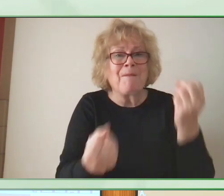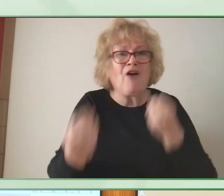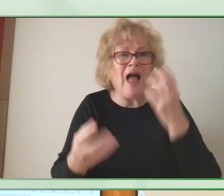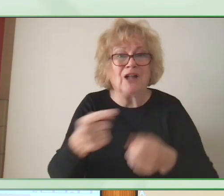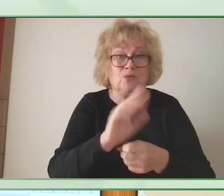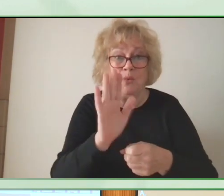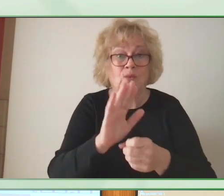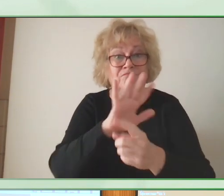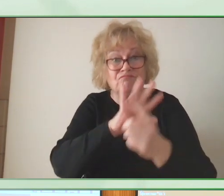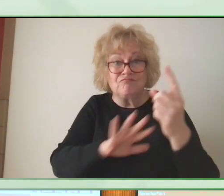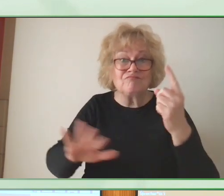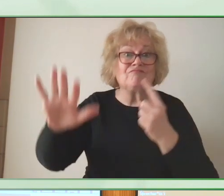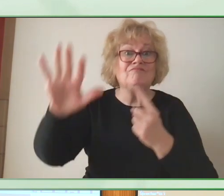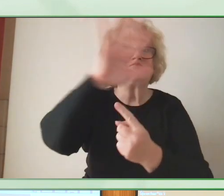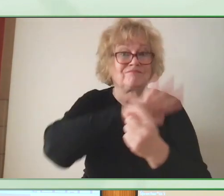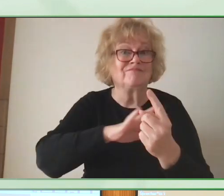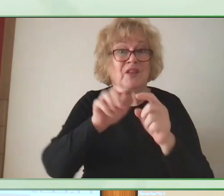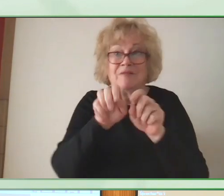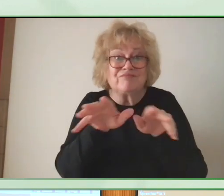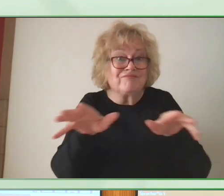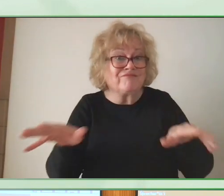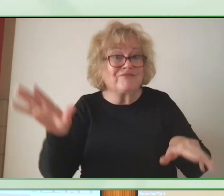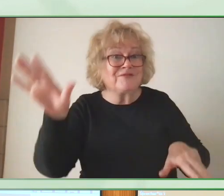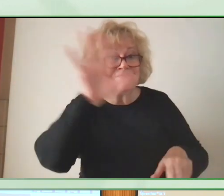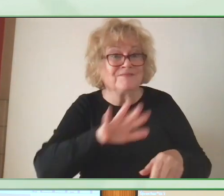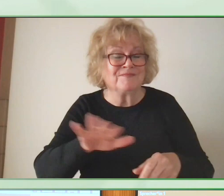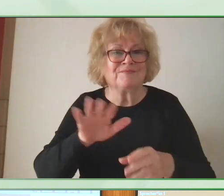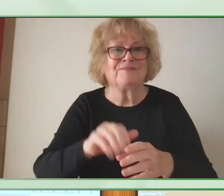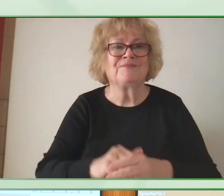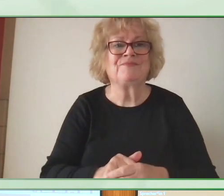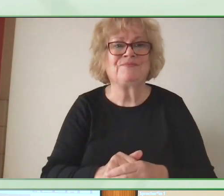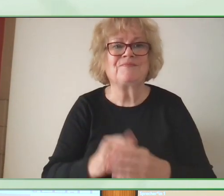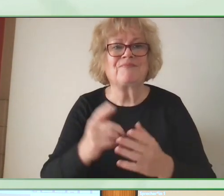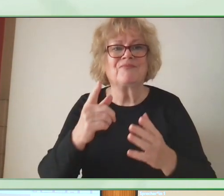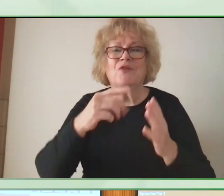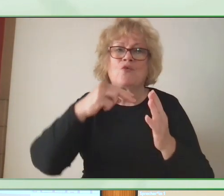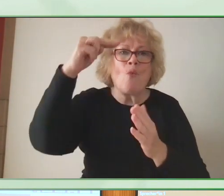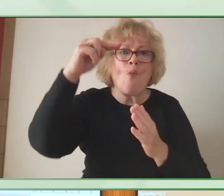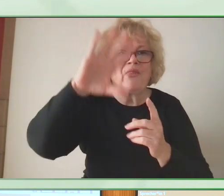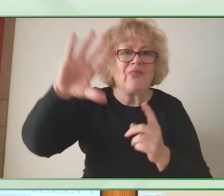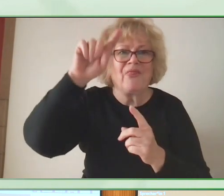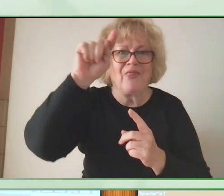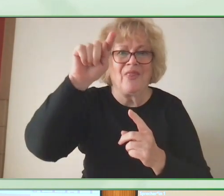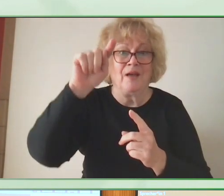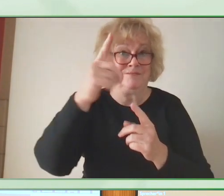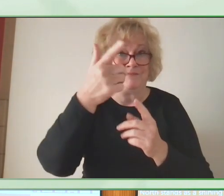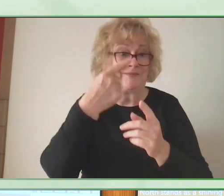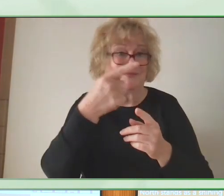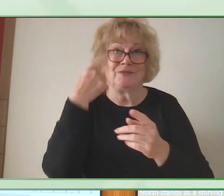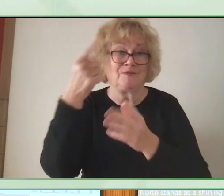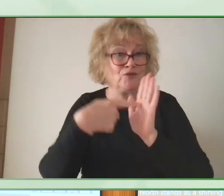can achieve. When inclusivity is woven into the fabric of workplaces, entire communities